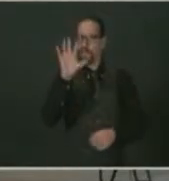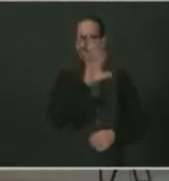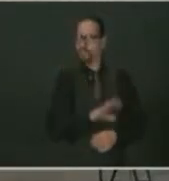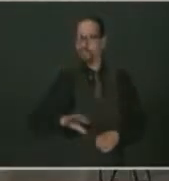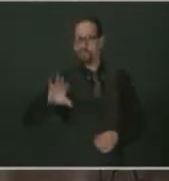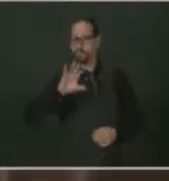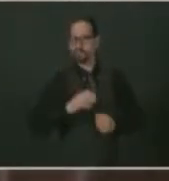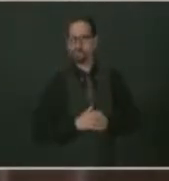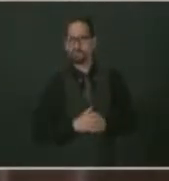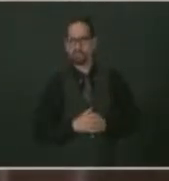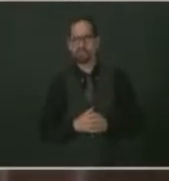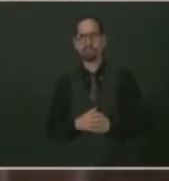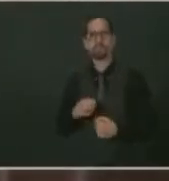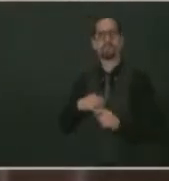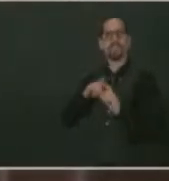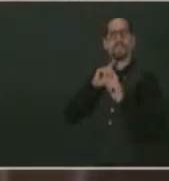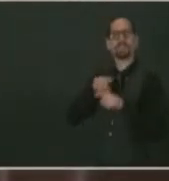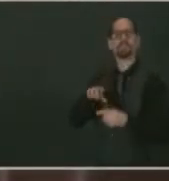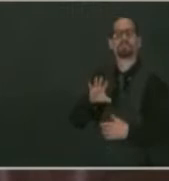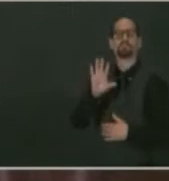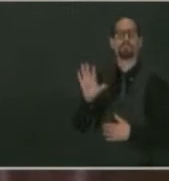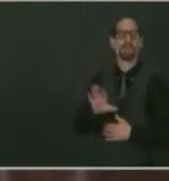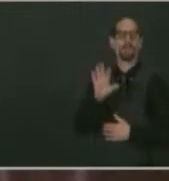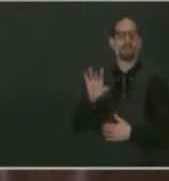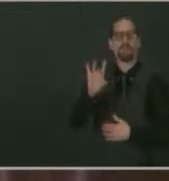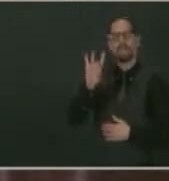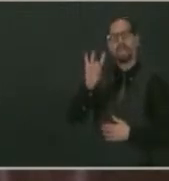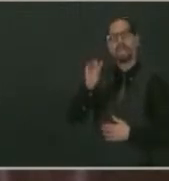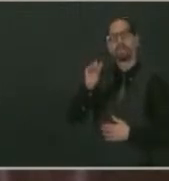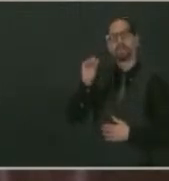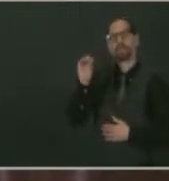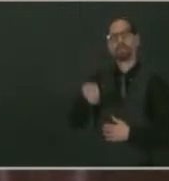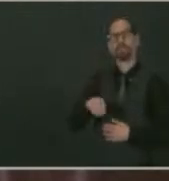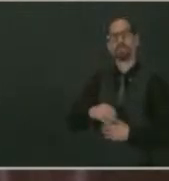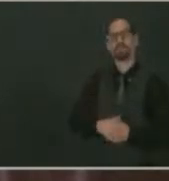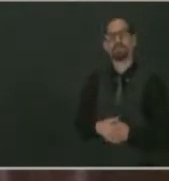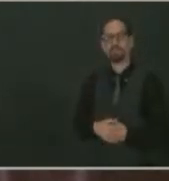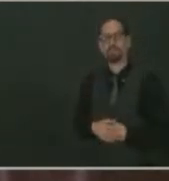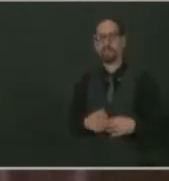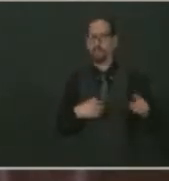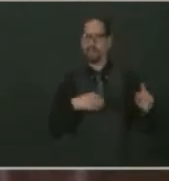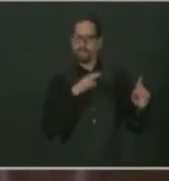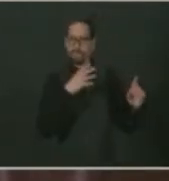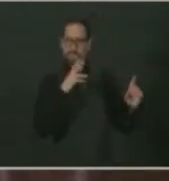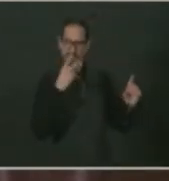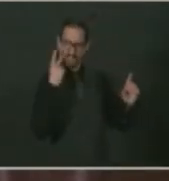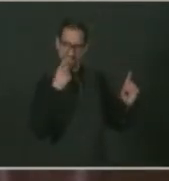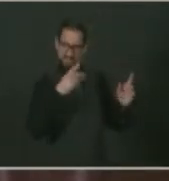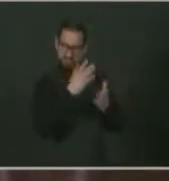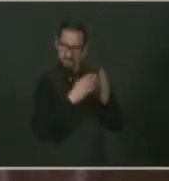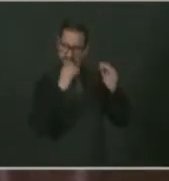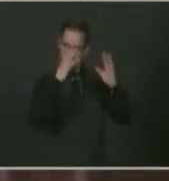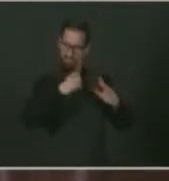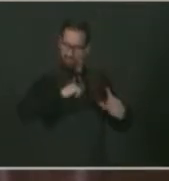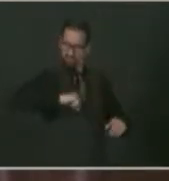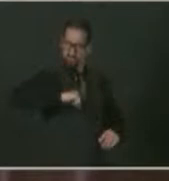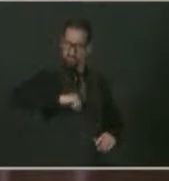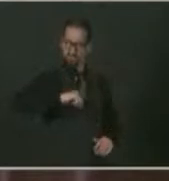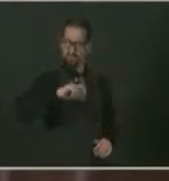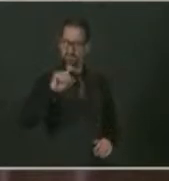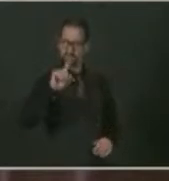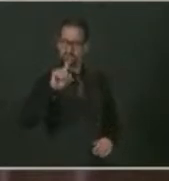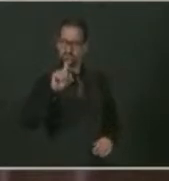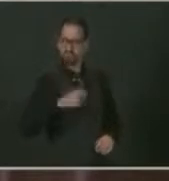the 80% mark for teachers. We are continuing